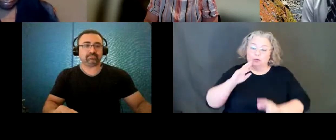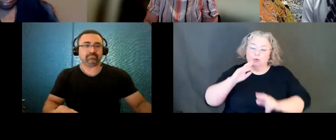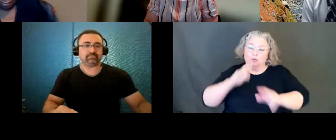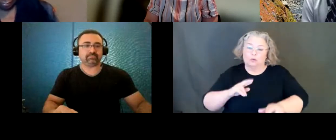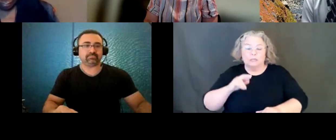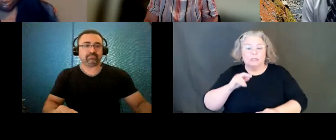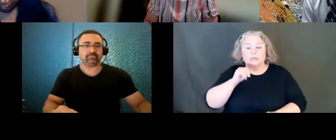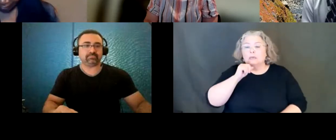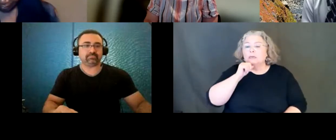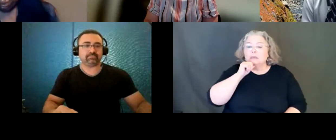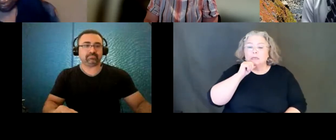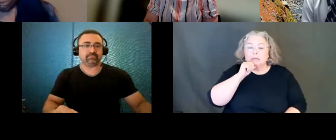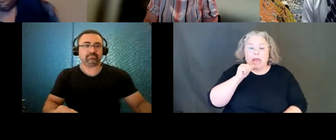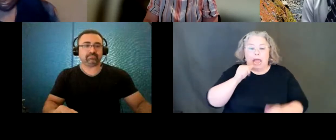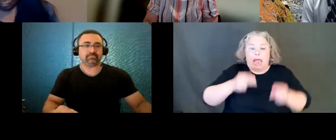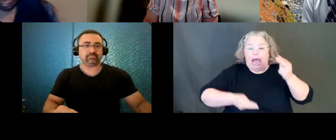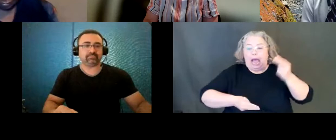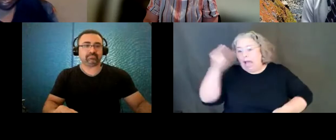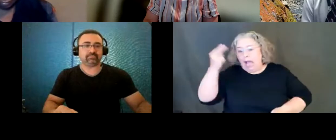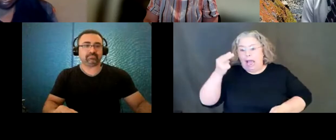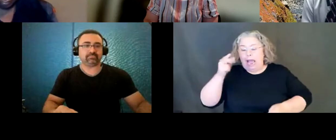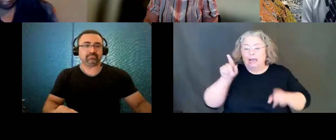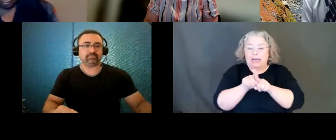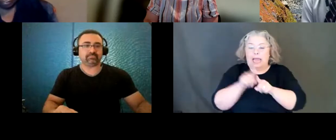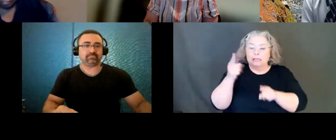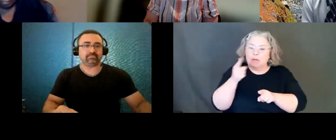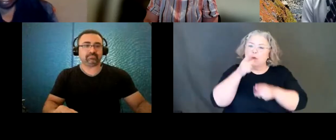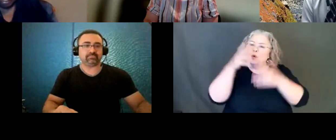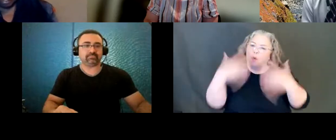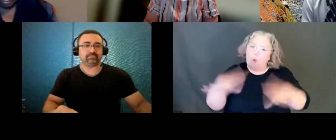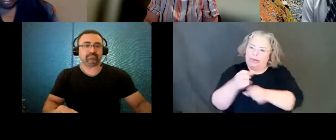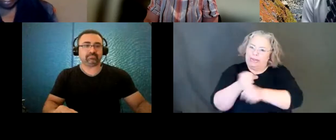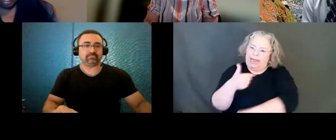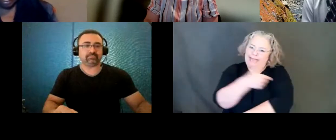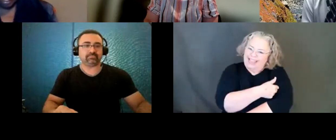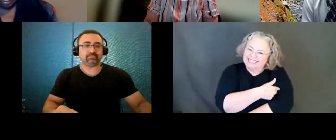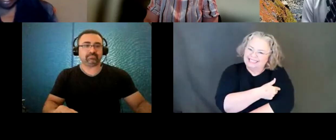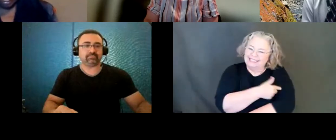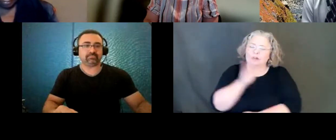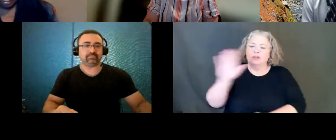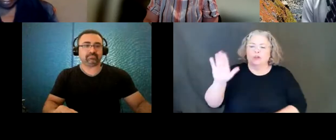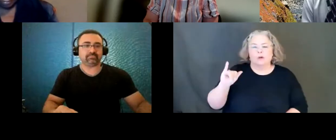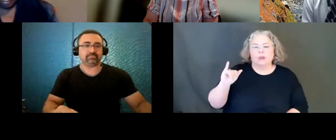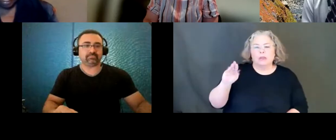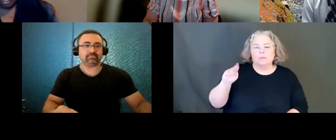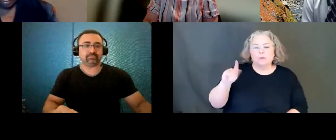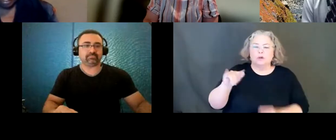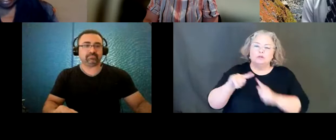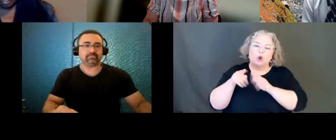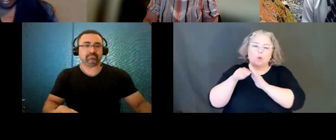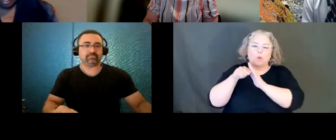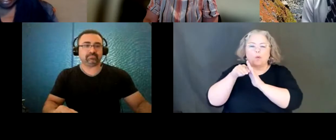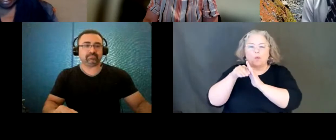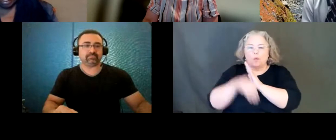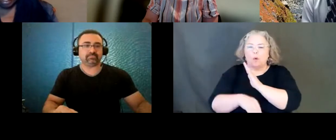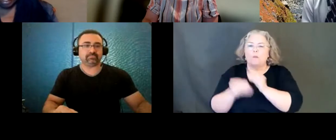somebody who's been vaccinated. And the expectation would be that their immunity would wane probably more